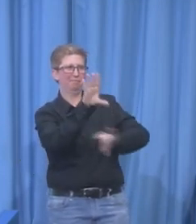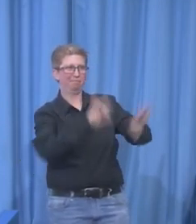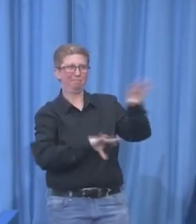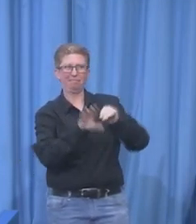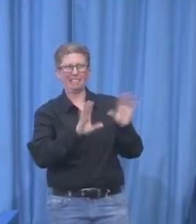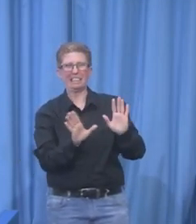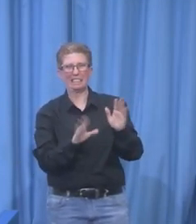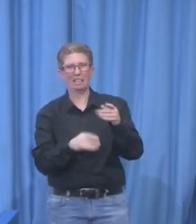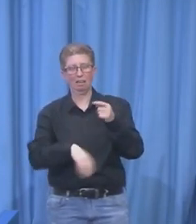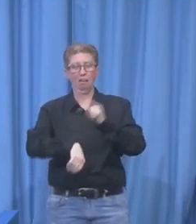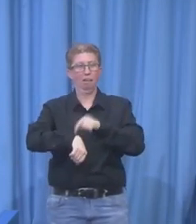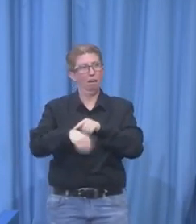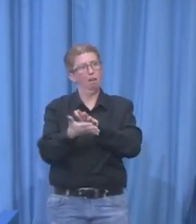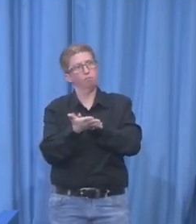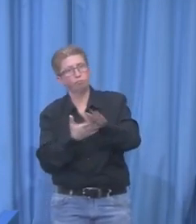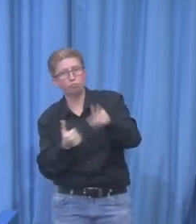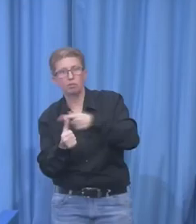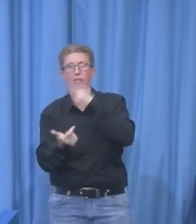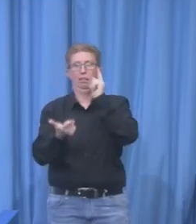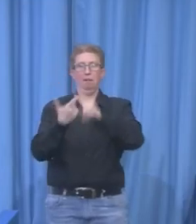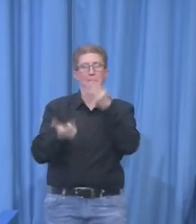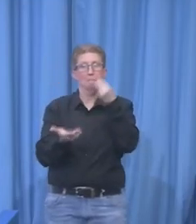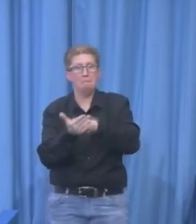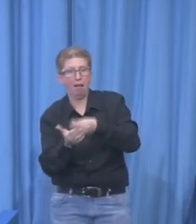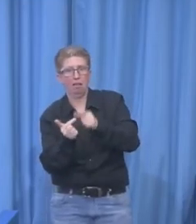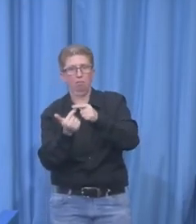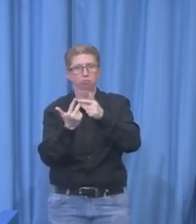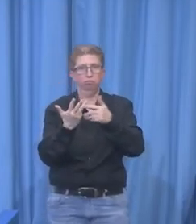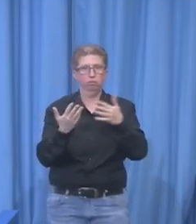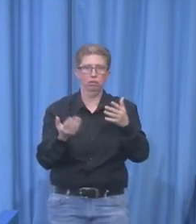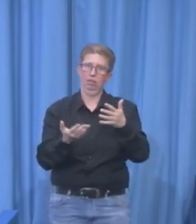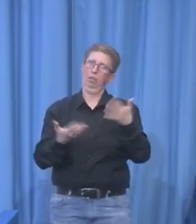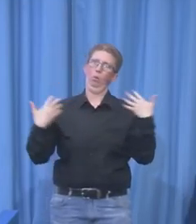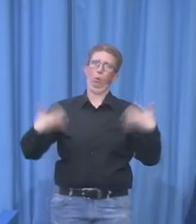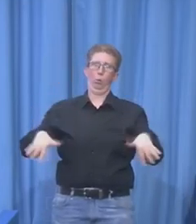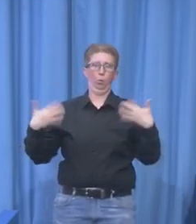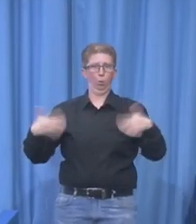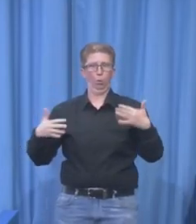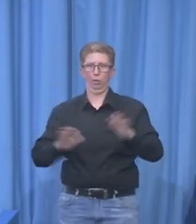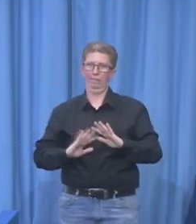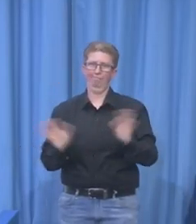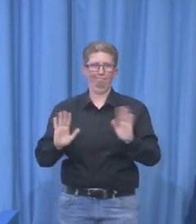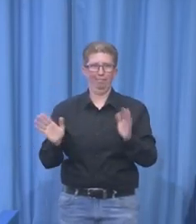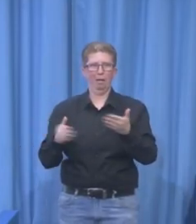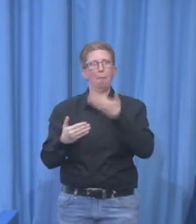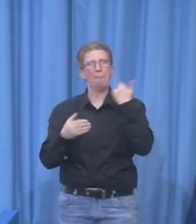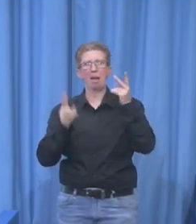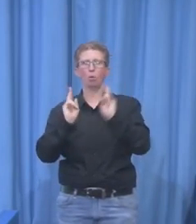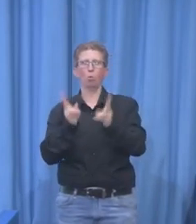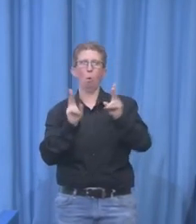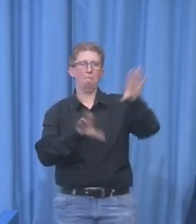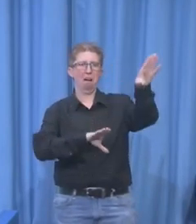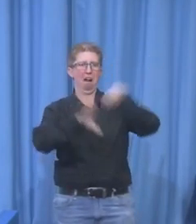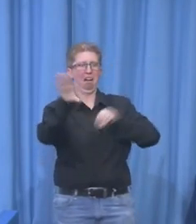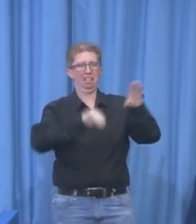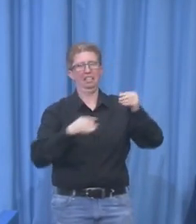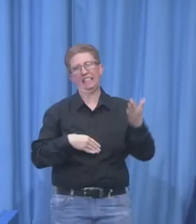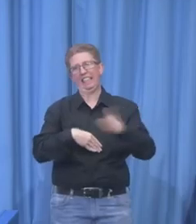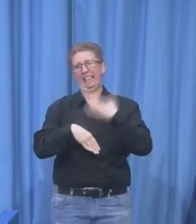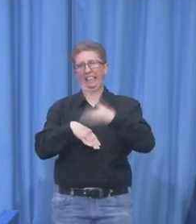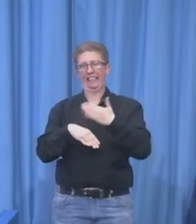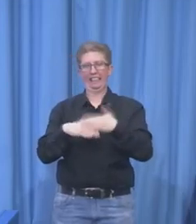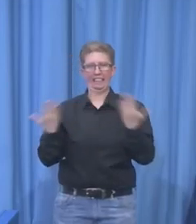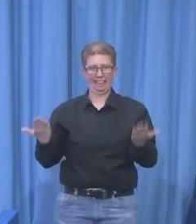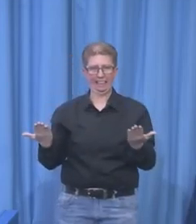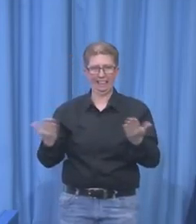I suppose I just go back to the point where working people with intellectual disabilities, that people I work with, and